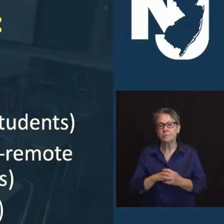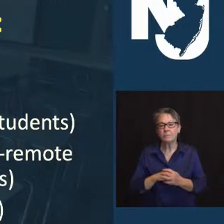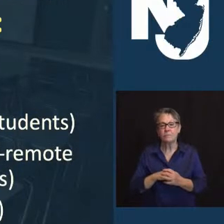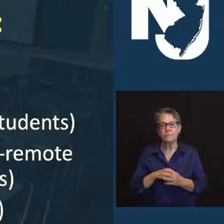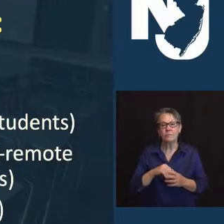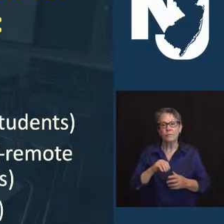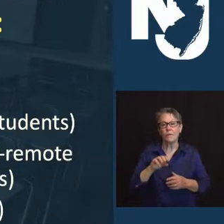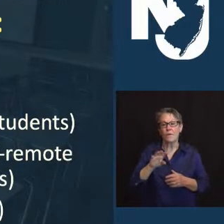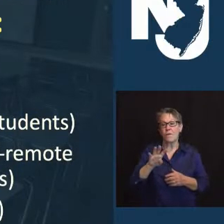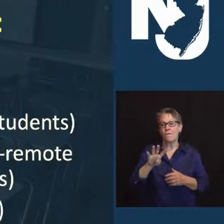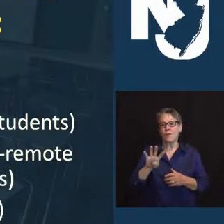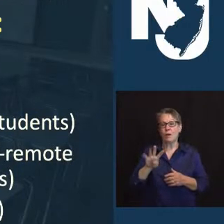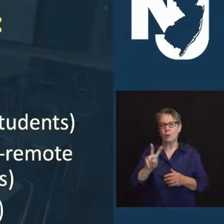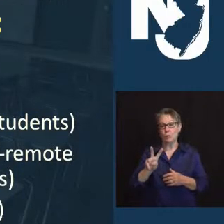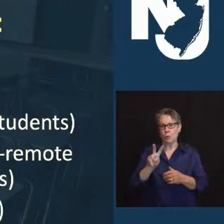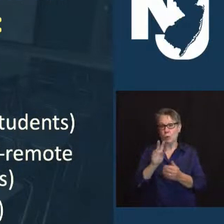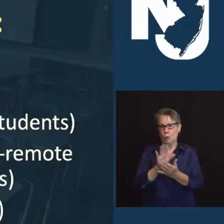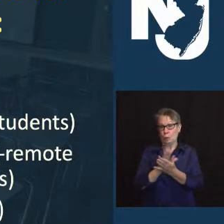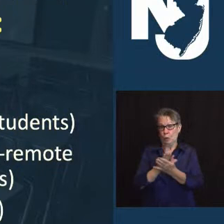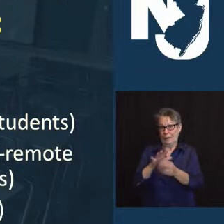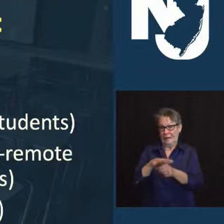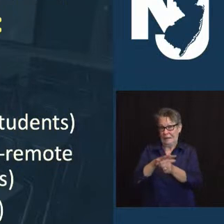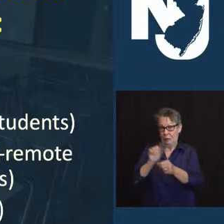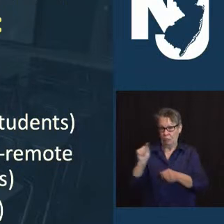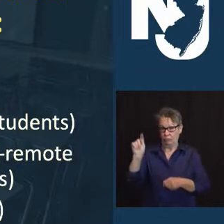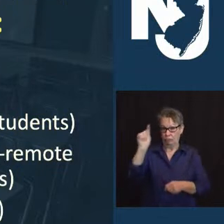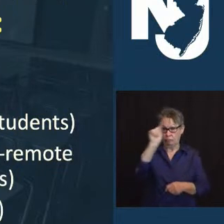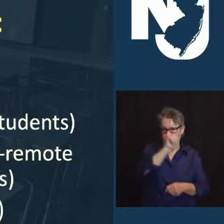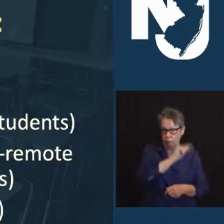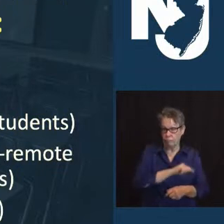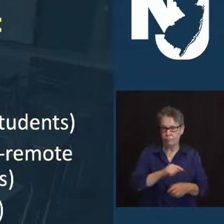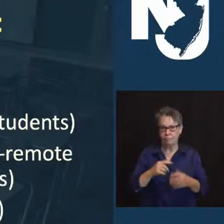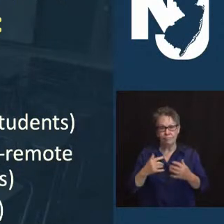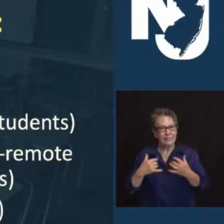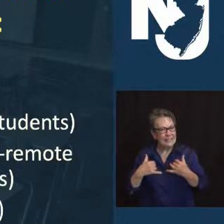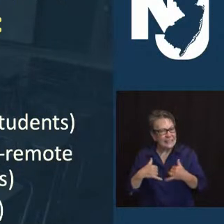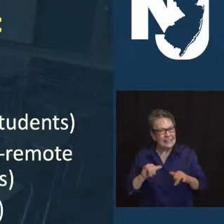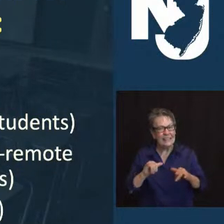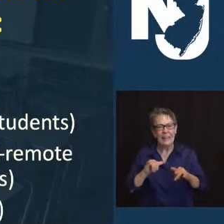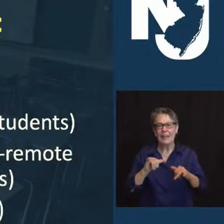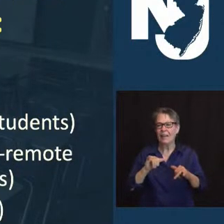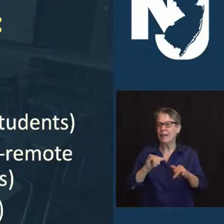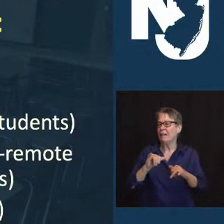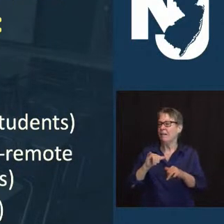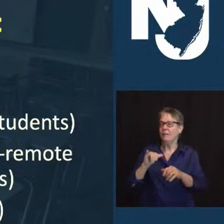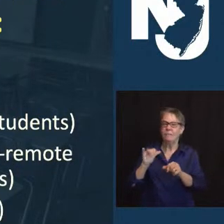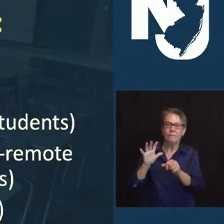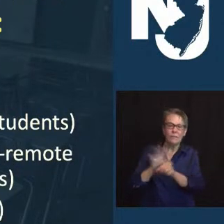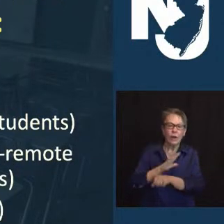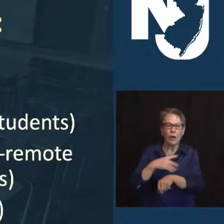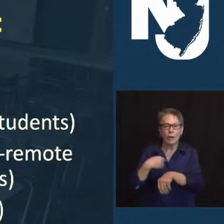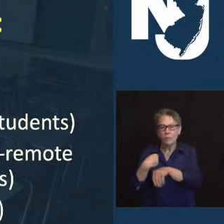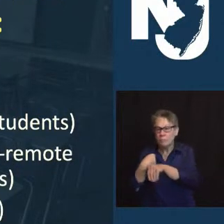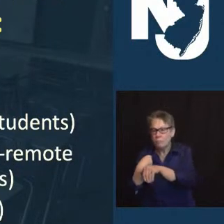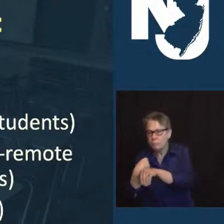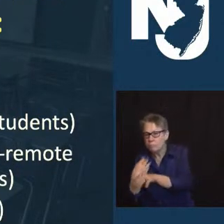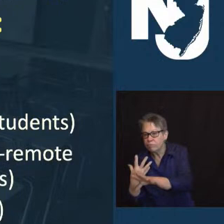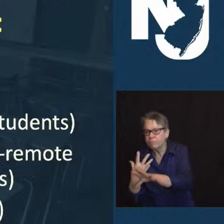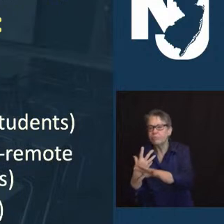of all in-person, hybrid, and all remote across all buildings, and this impacts some